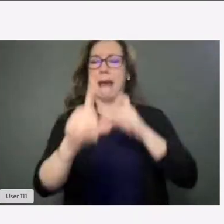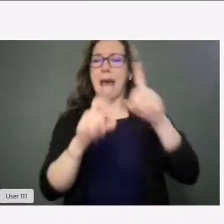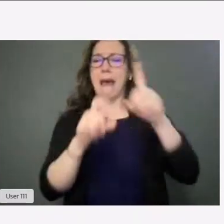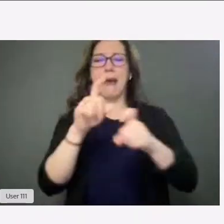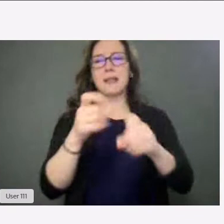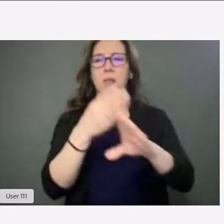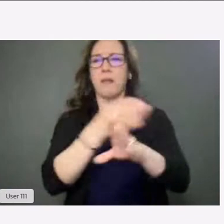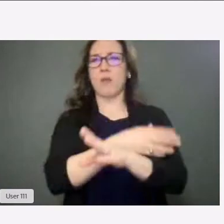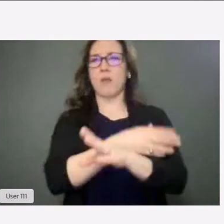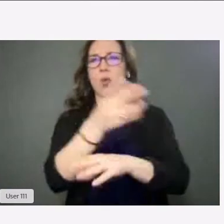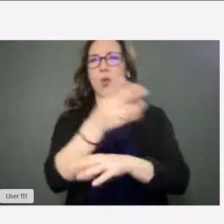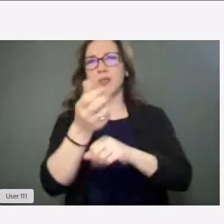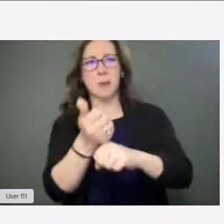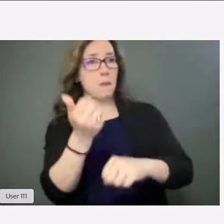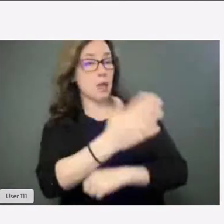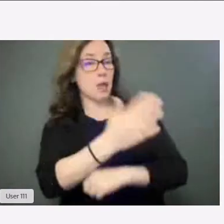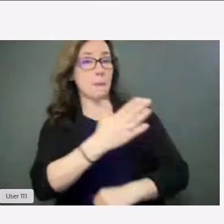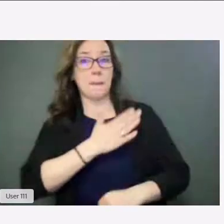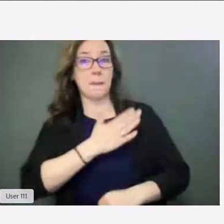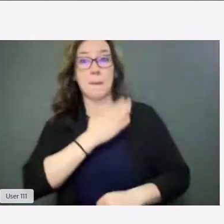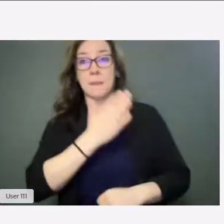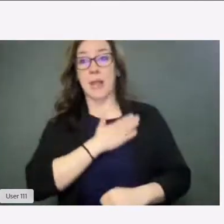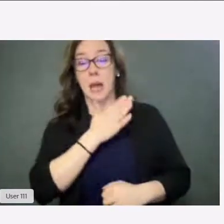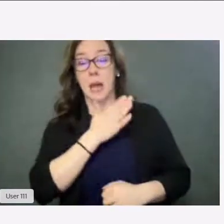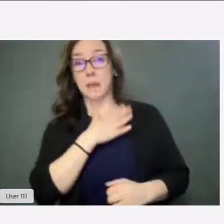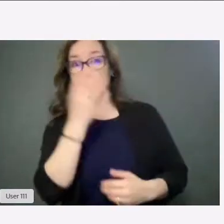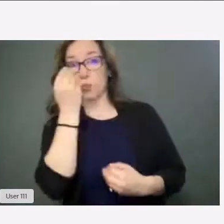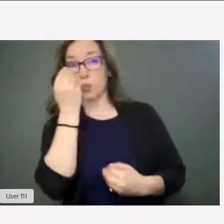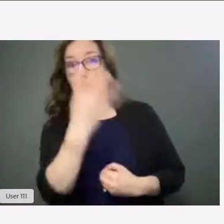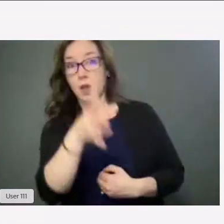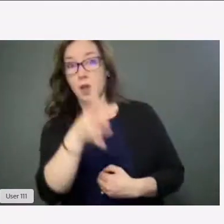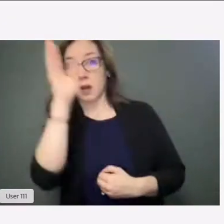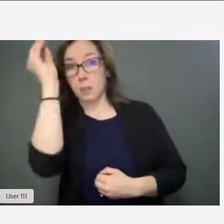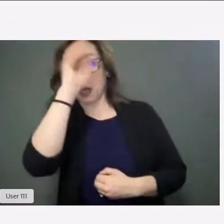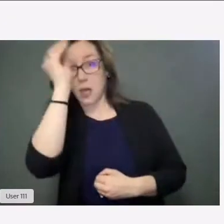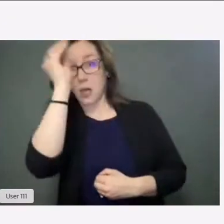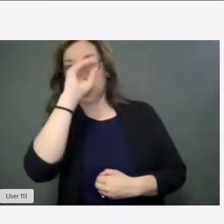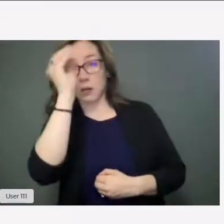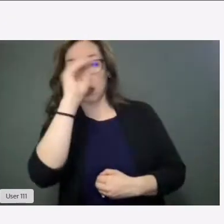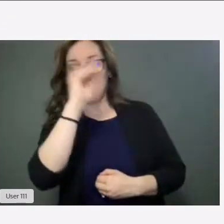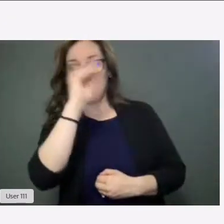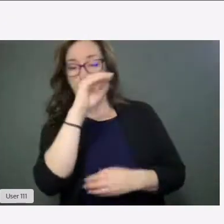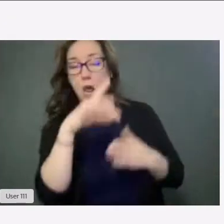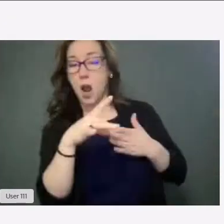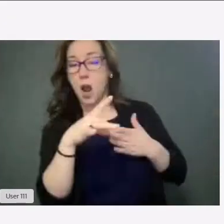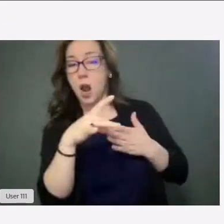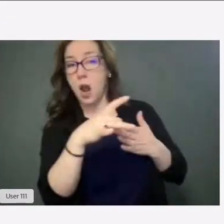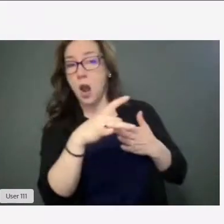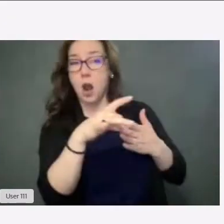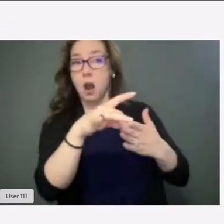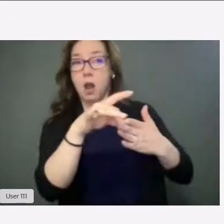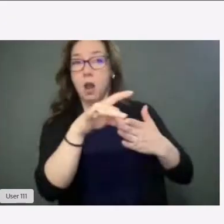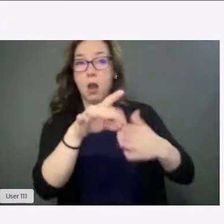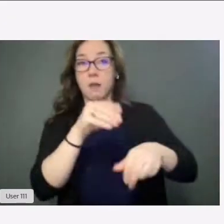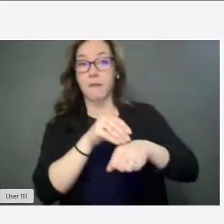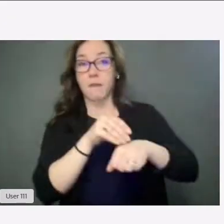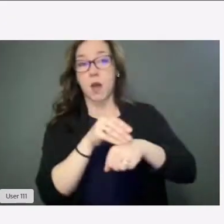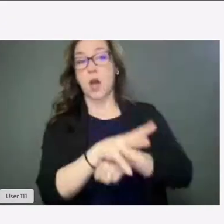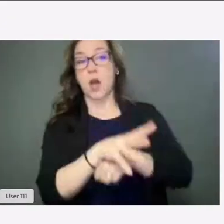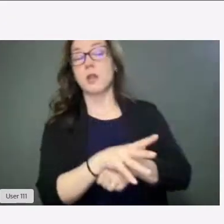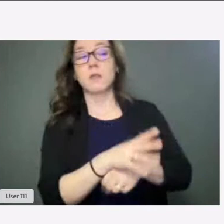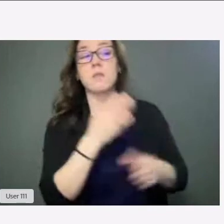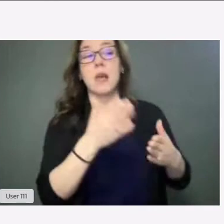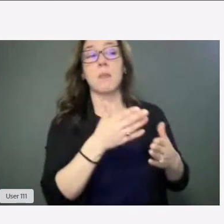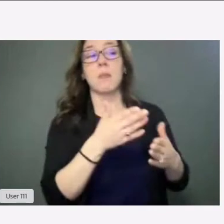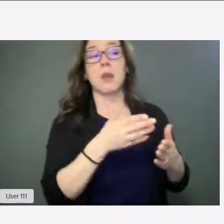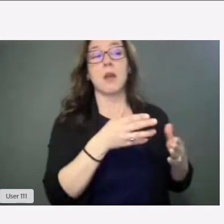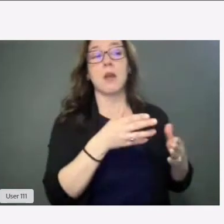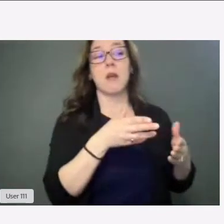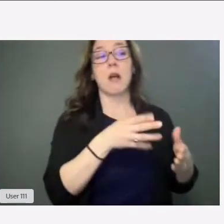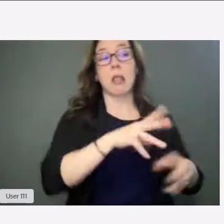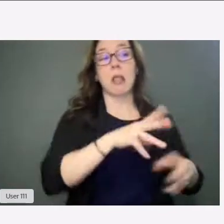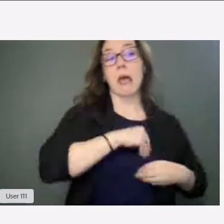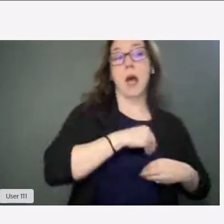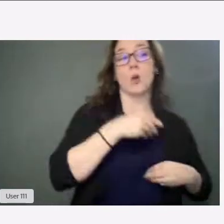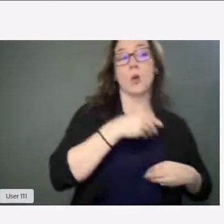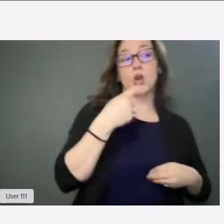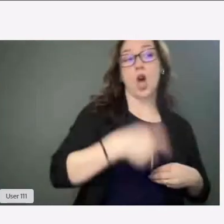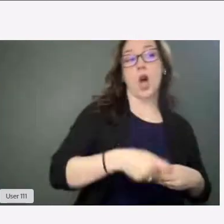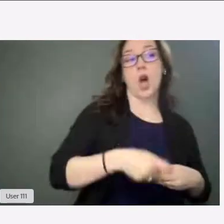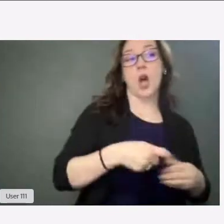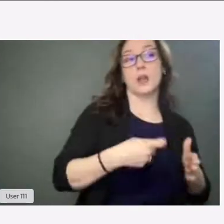you know, because we're more than happy to weigh in and you know, provide guidance and advice on what may or may not be allowable costs under this